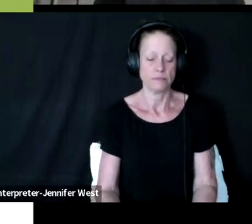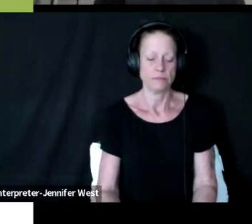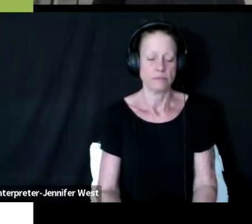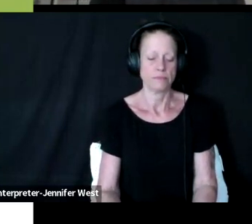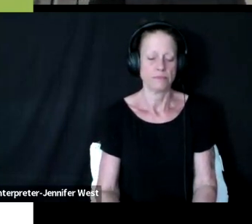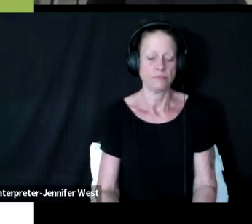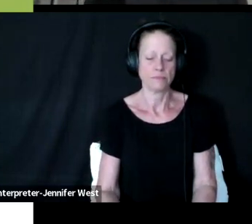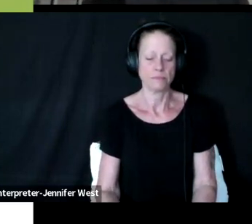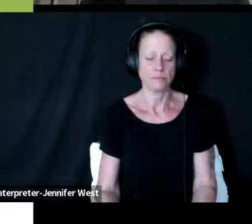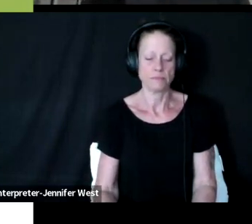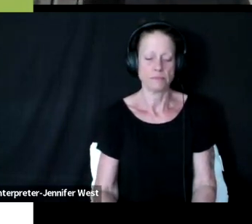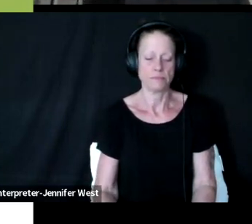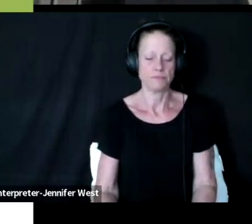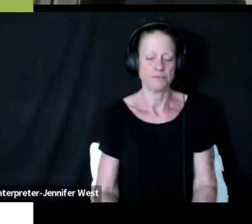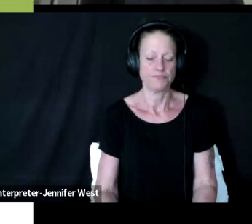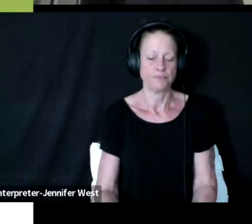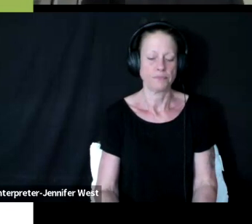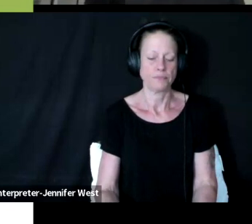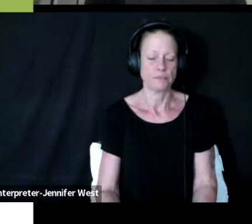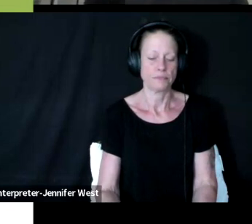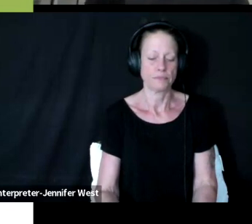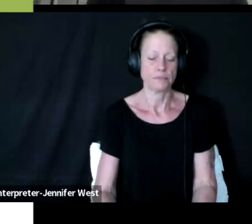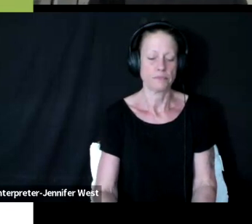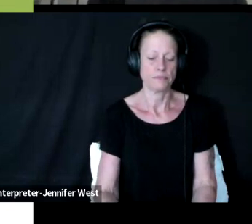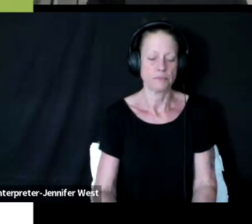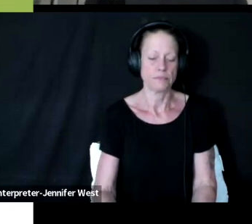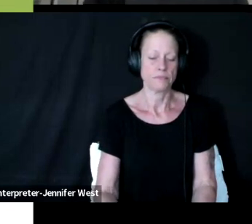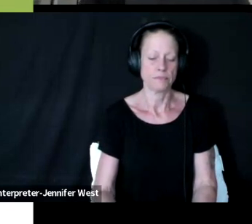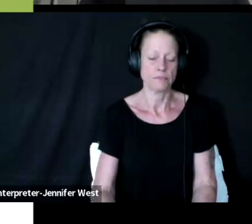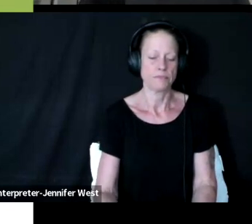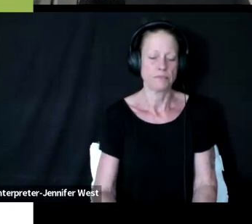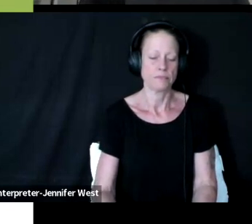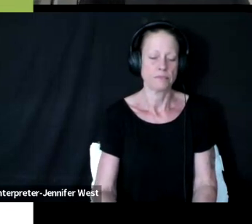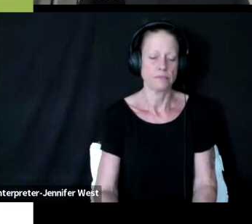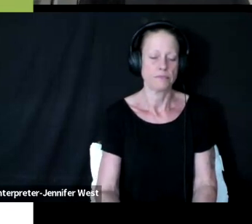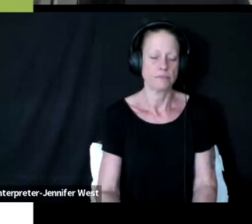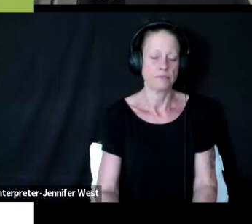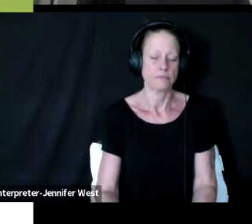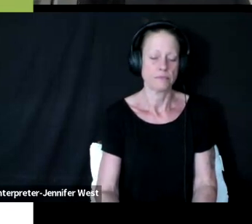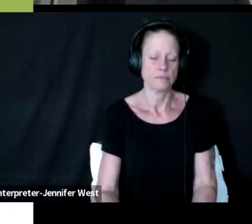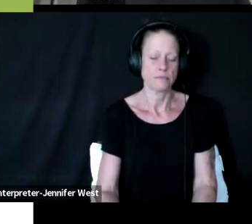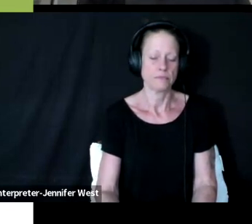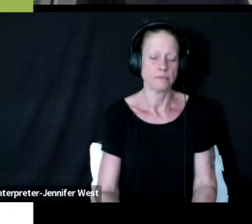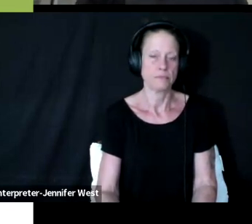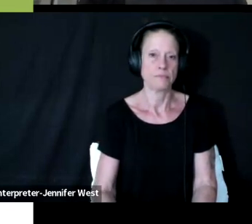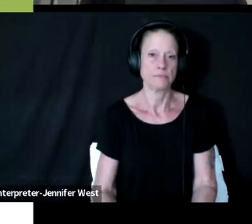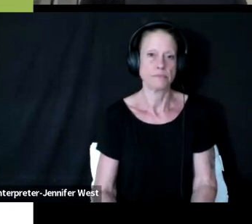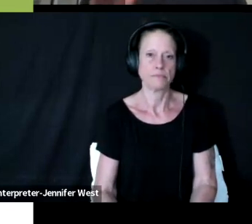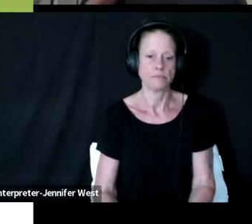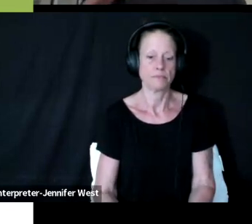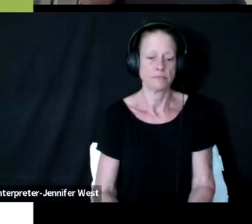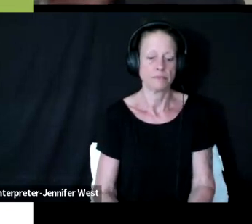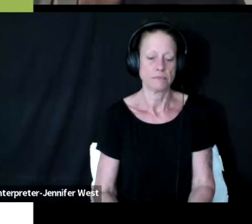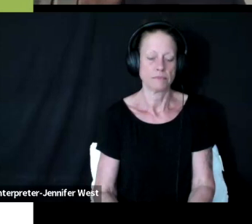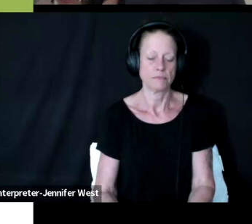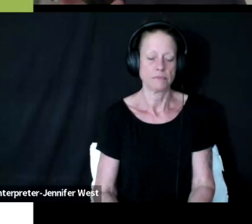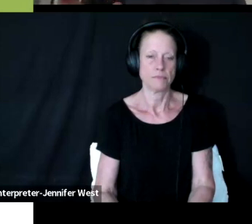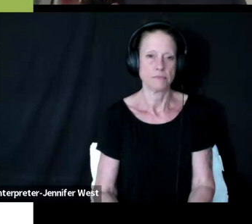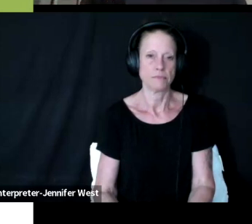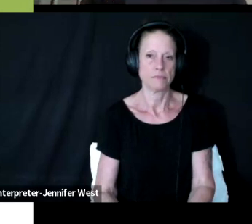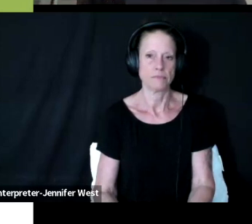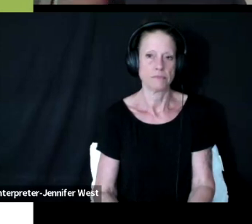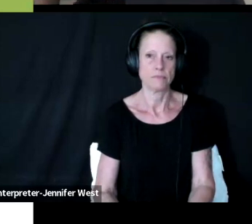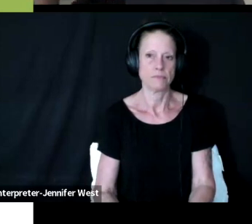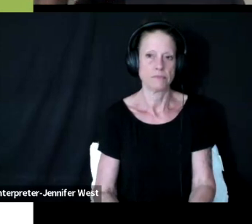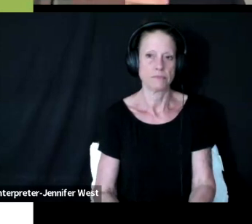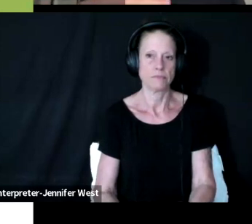you for the first year. That discount. So again, you're going to go to dannyplan.com. You go to Get